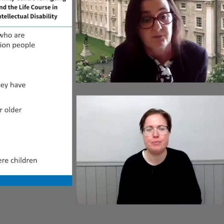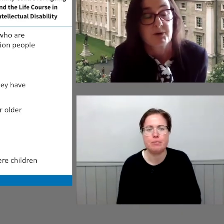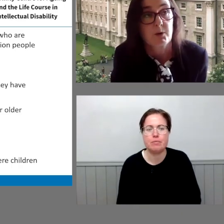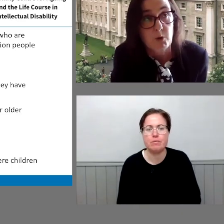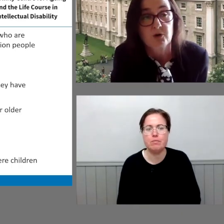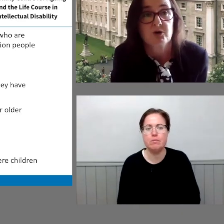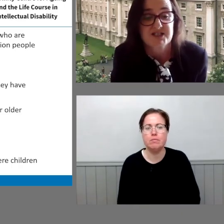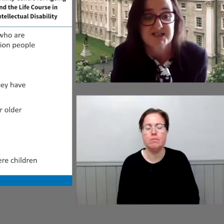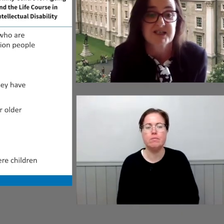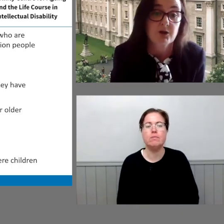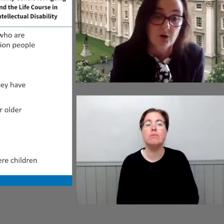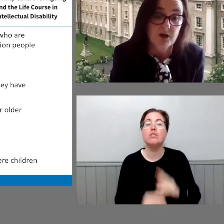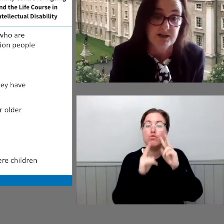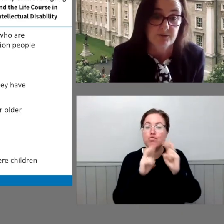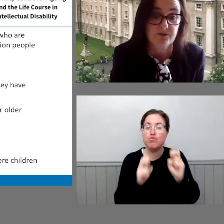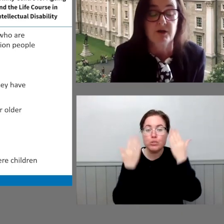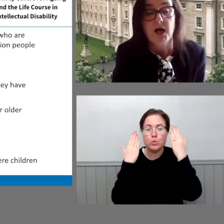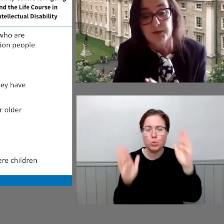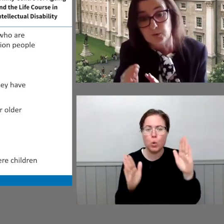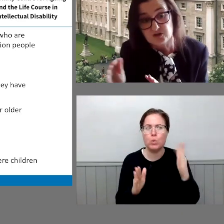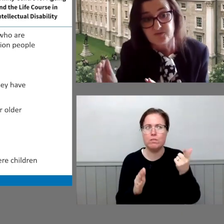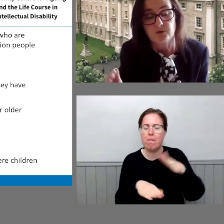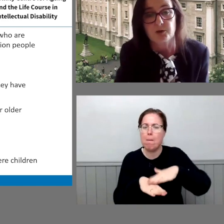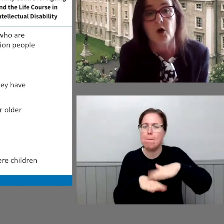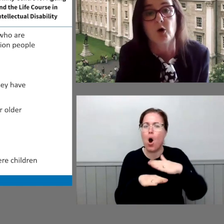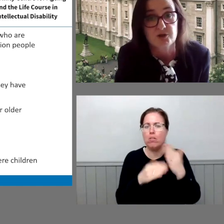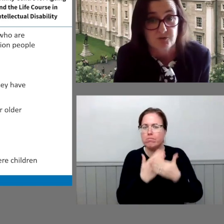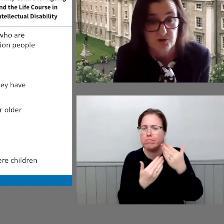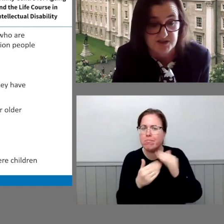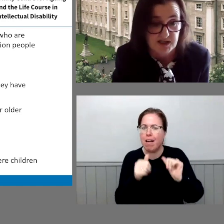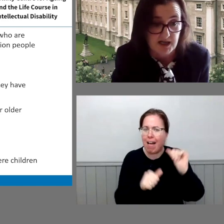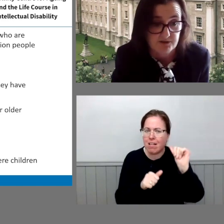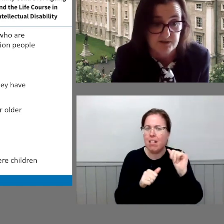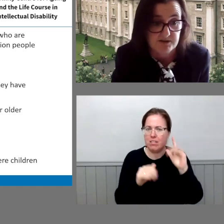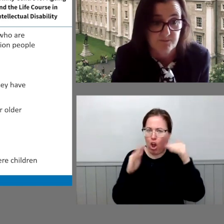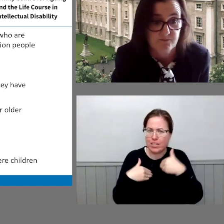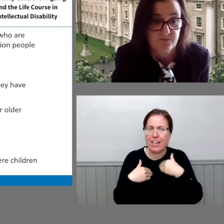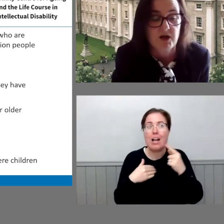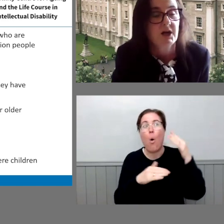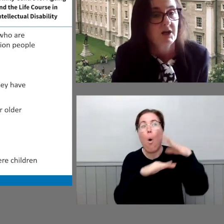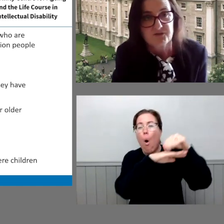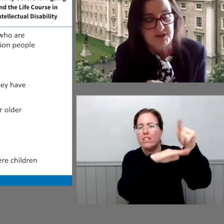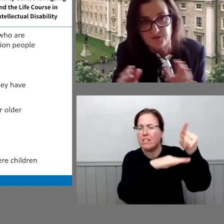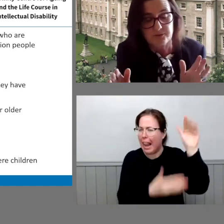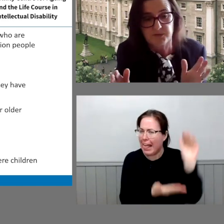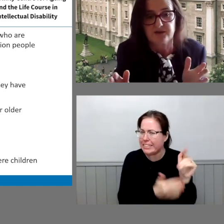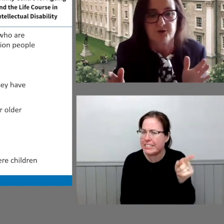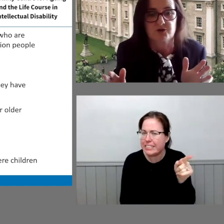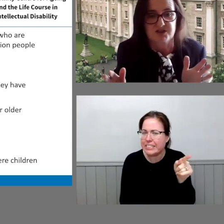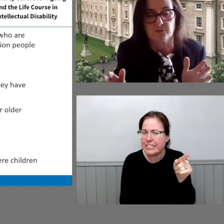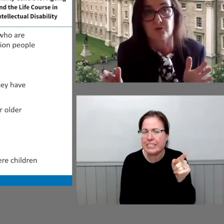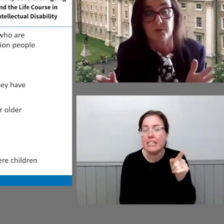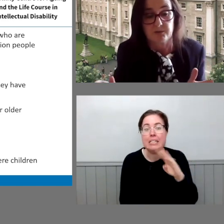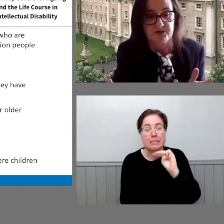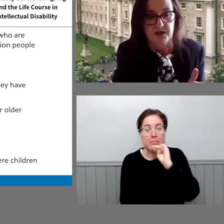Researchers found there were more autistic young adults and much fewer older autistic adults. This doesn't mean